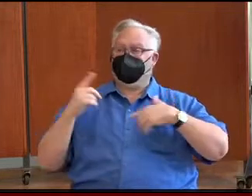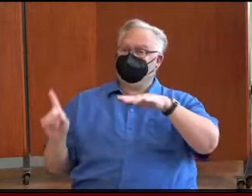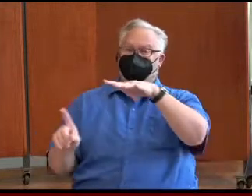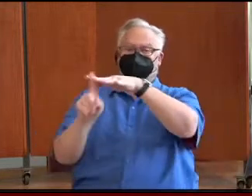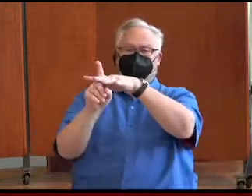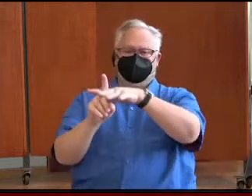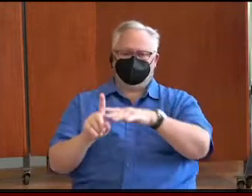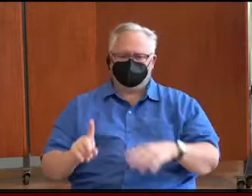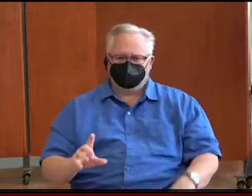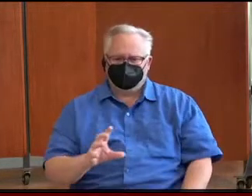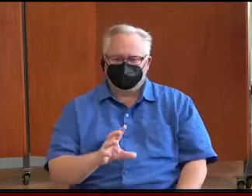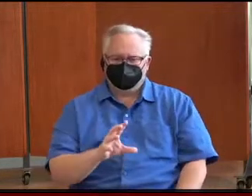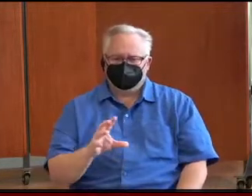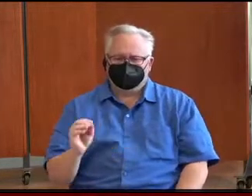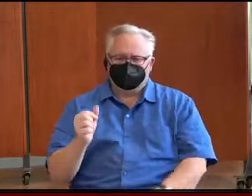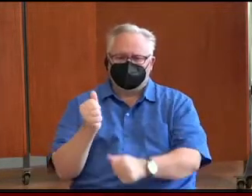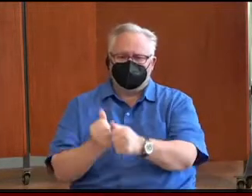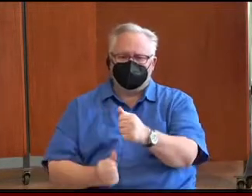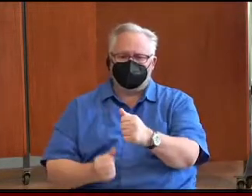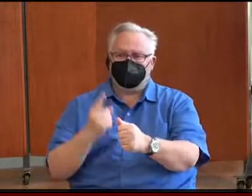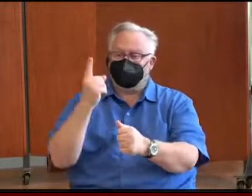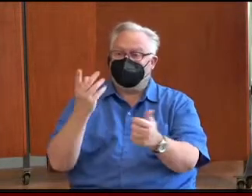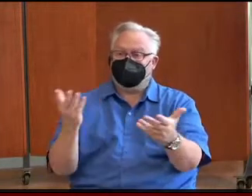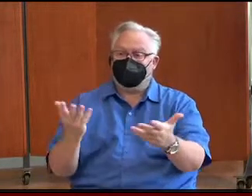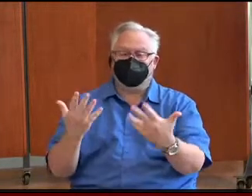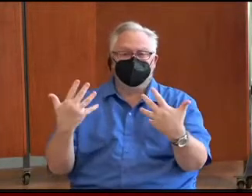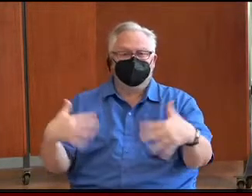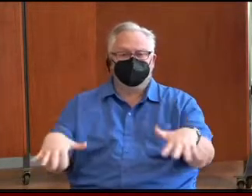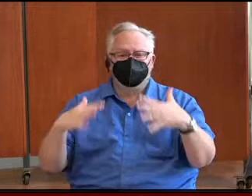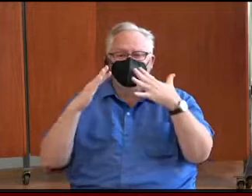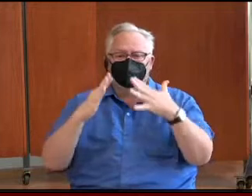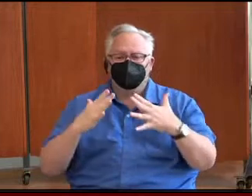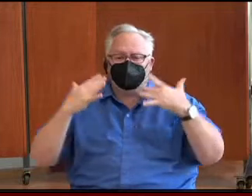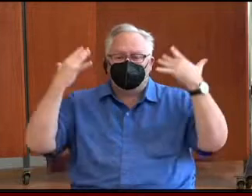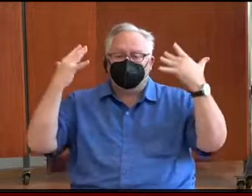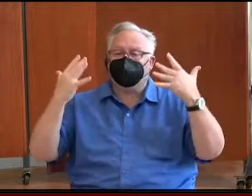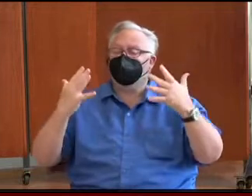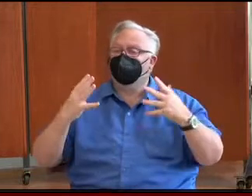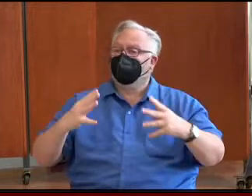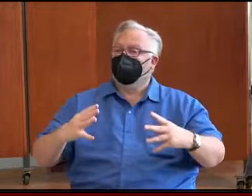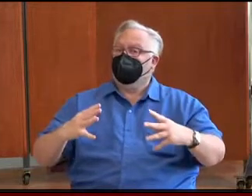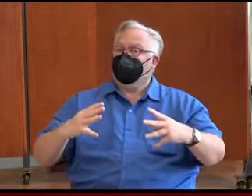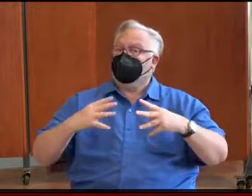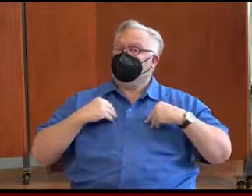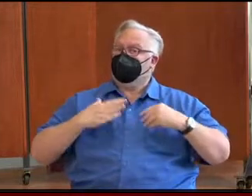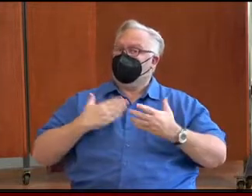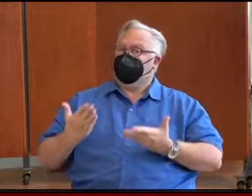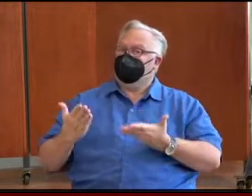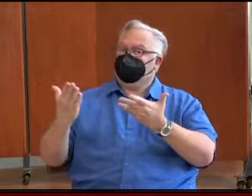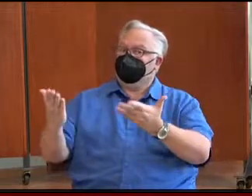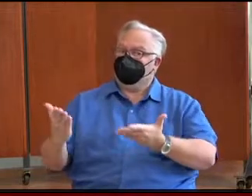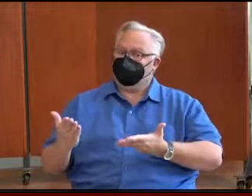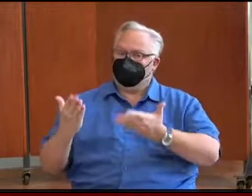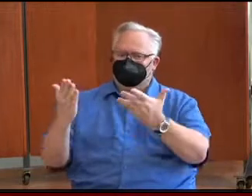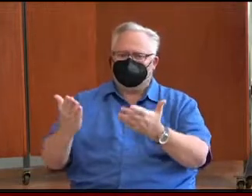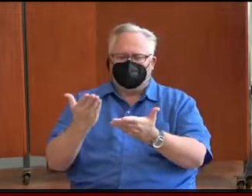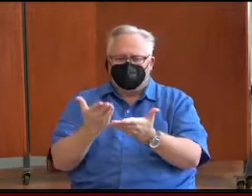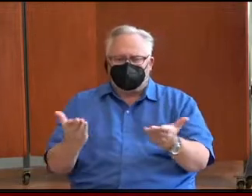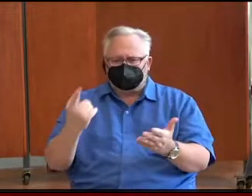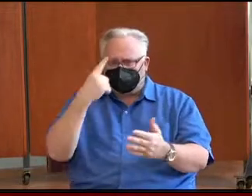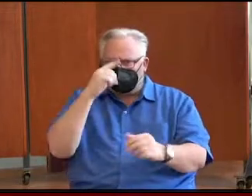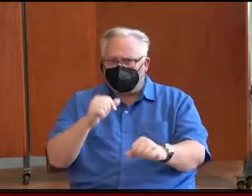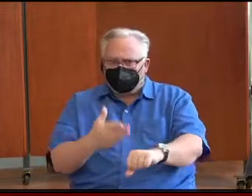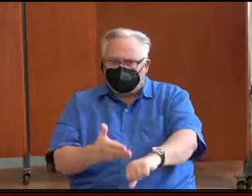up, and everybody was friendly. They were open to suggestions that I had where things could be put